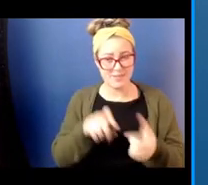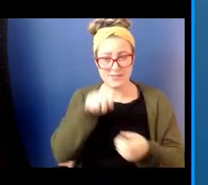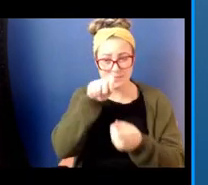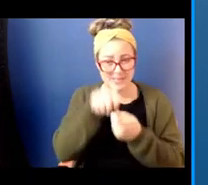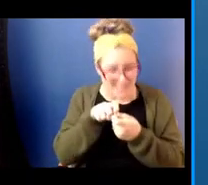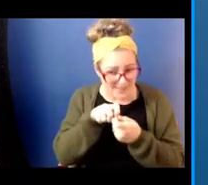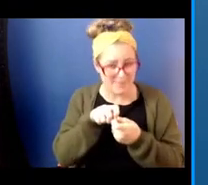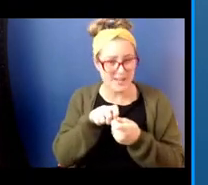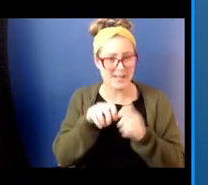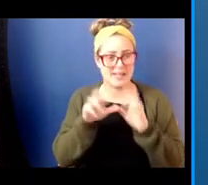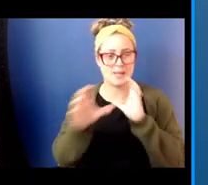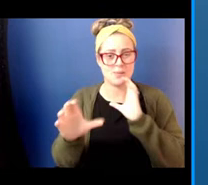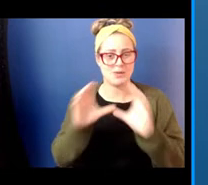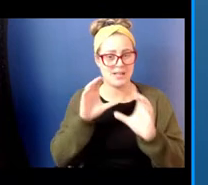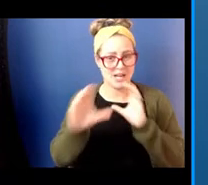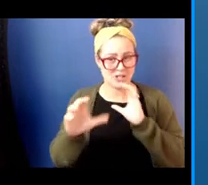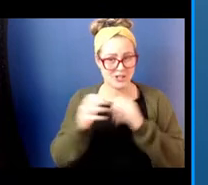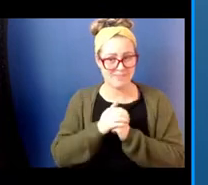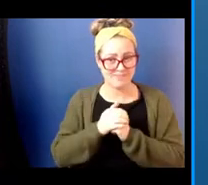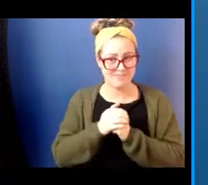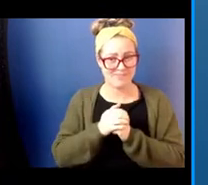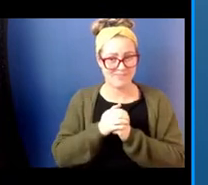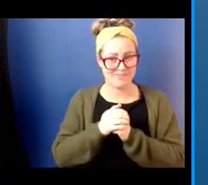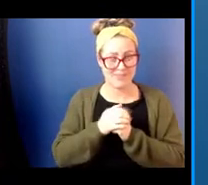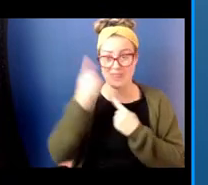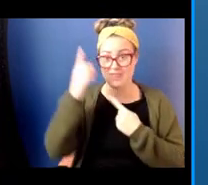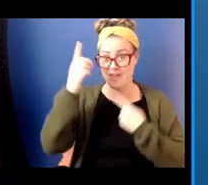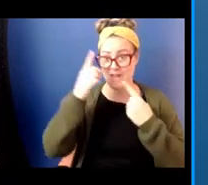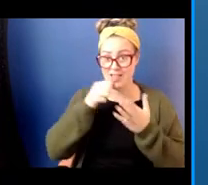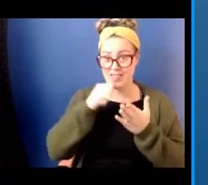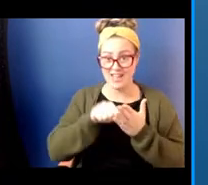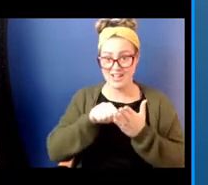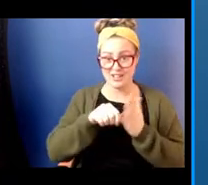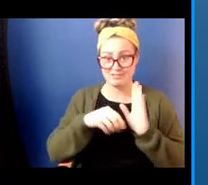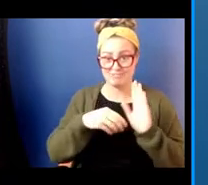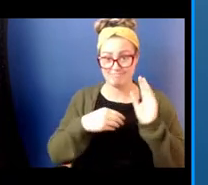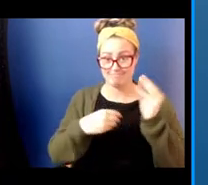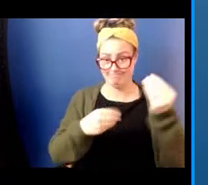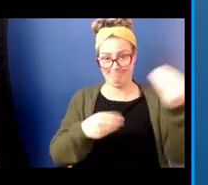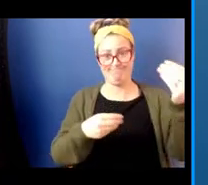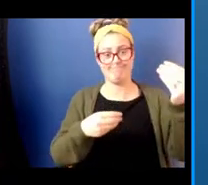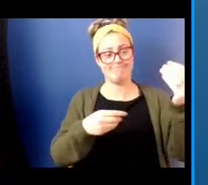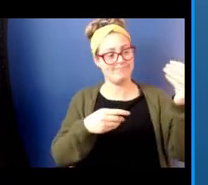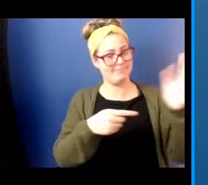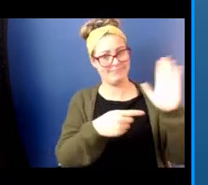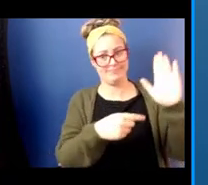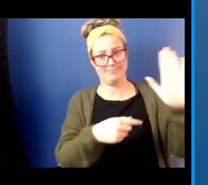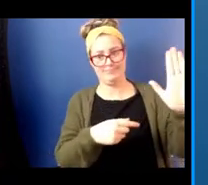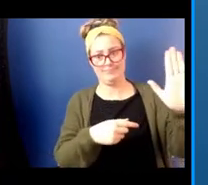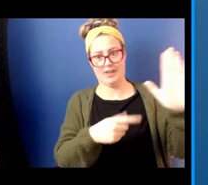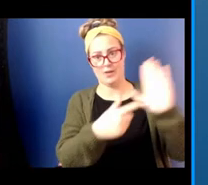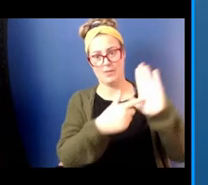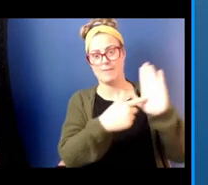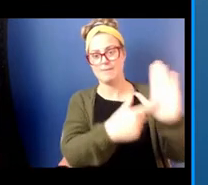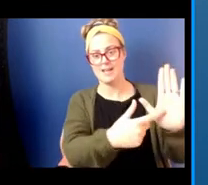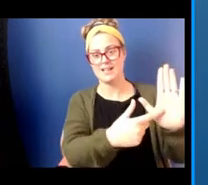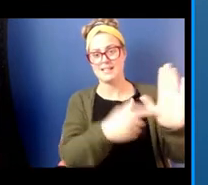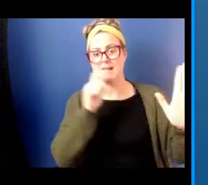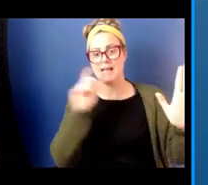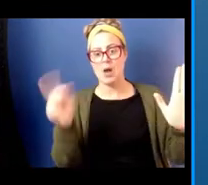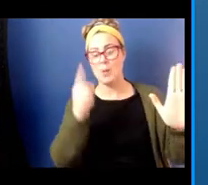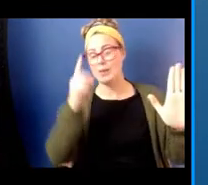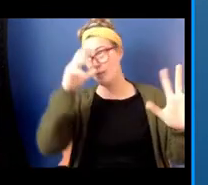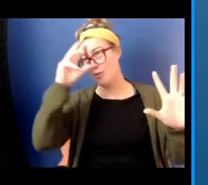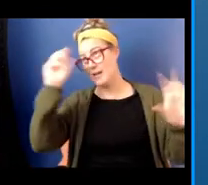um a thoughtful letter a letter that reflects I think not just the president's personal